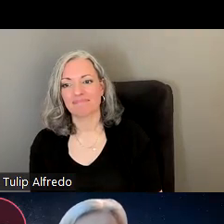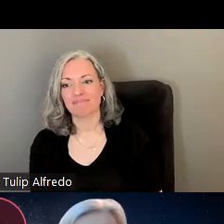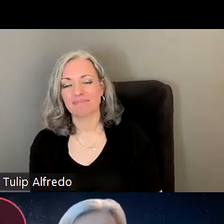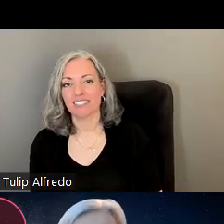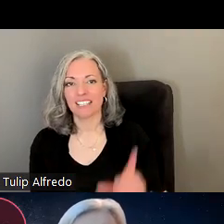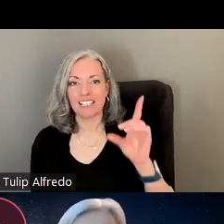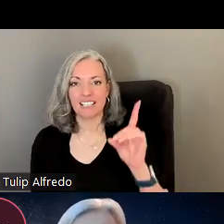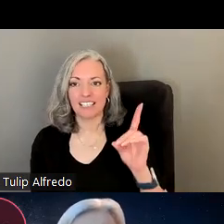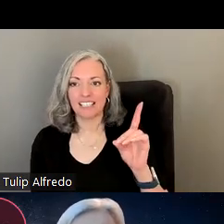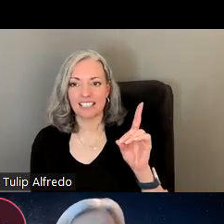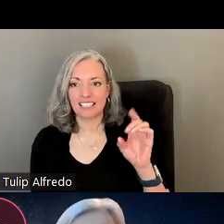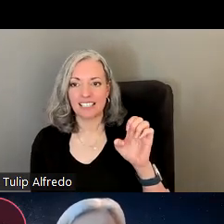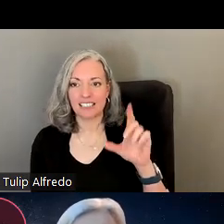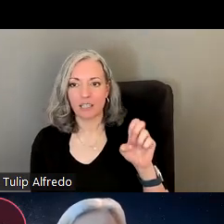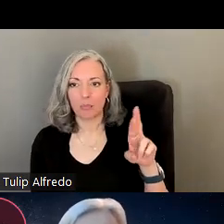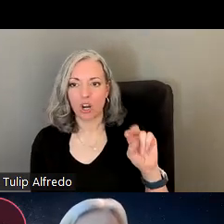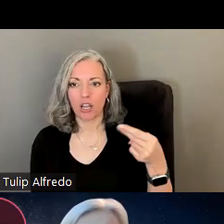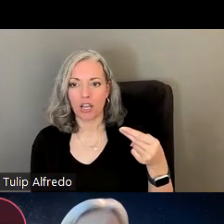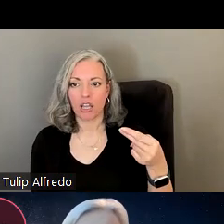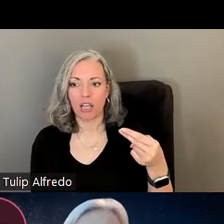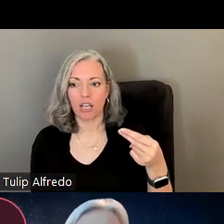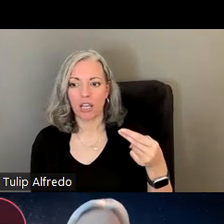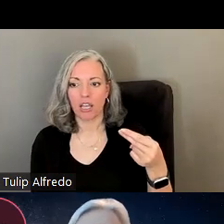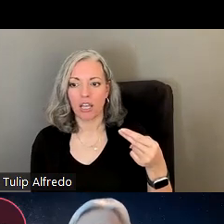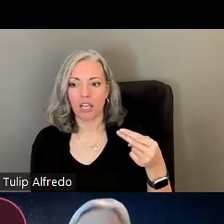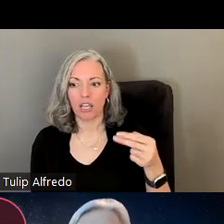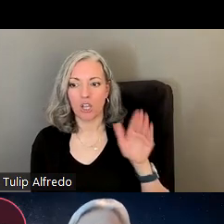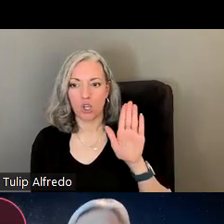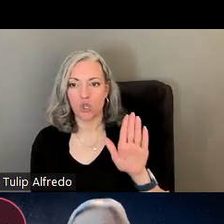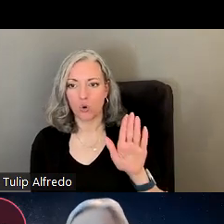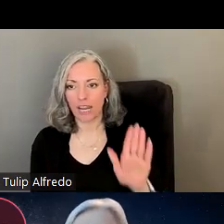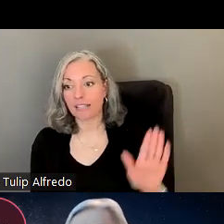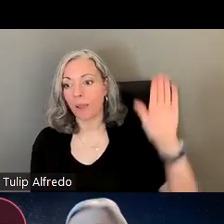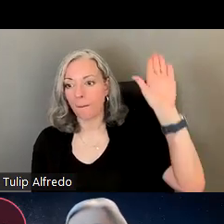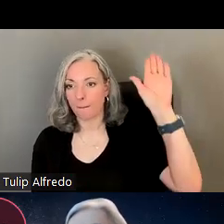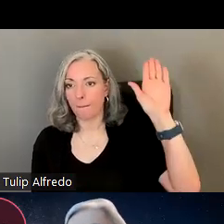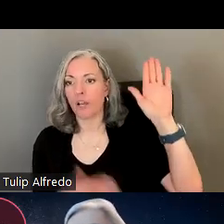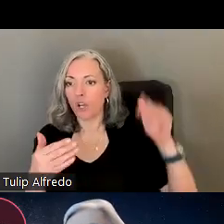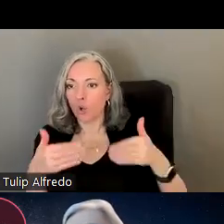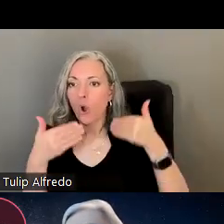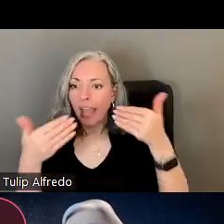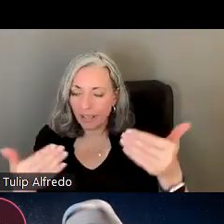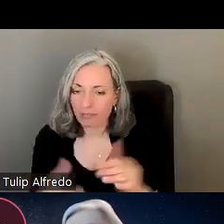Deborah Roberson, your hand is up. Please go ahead.